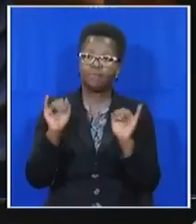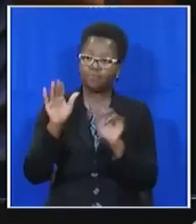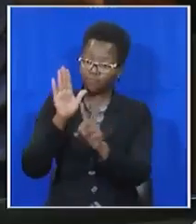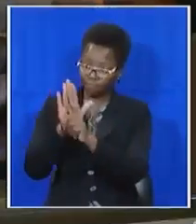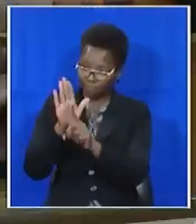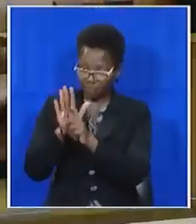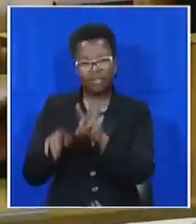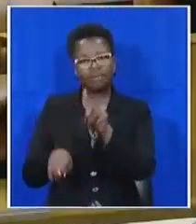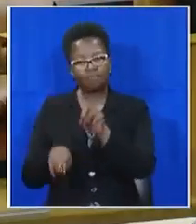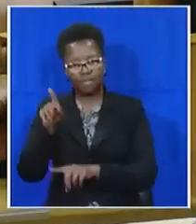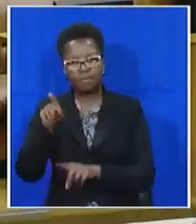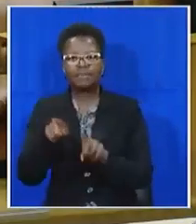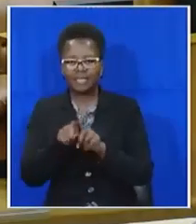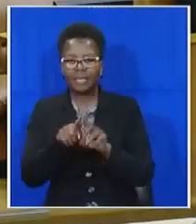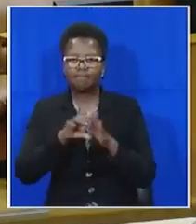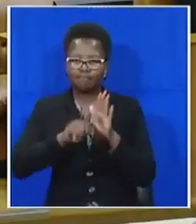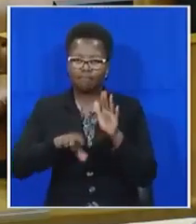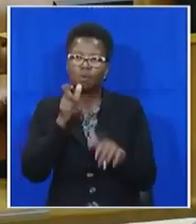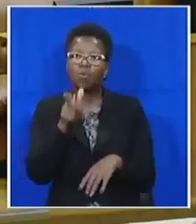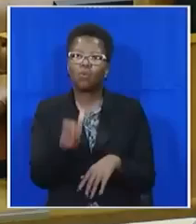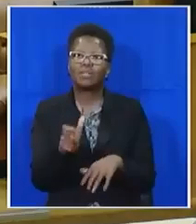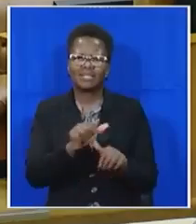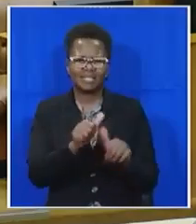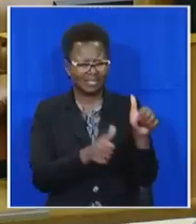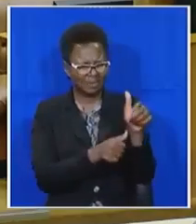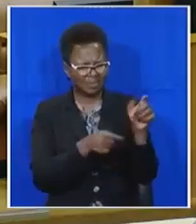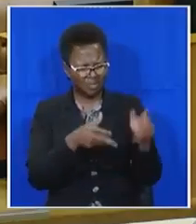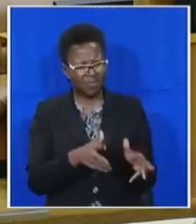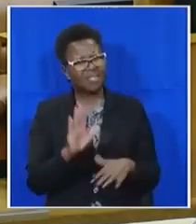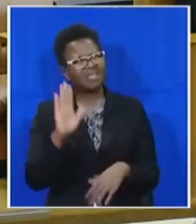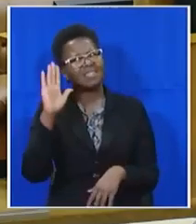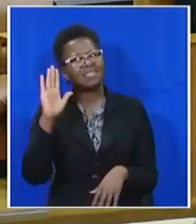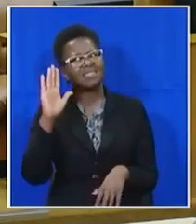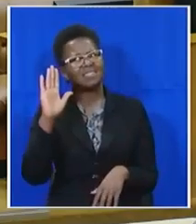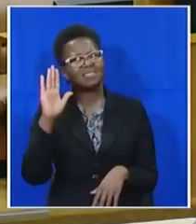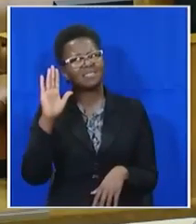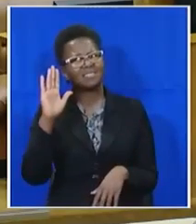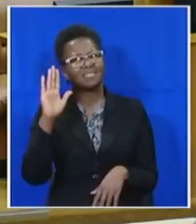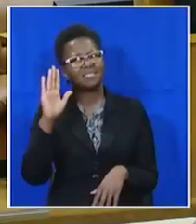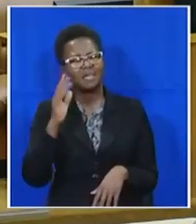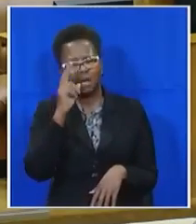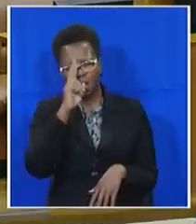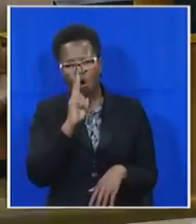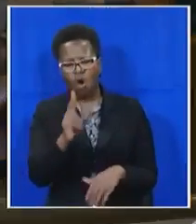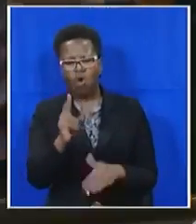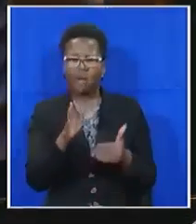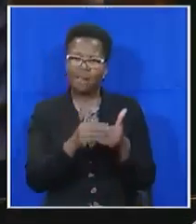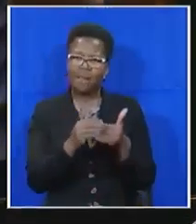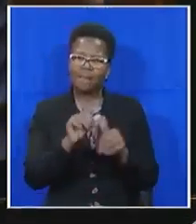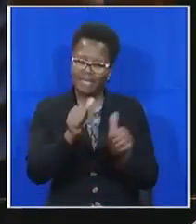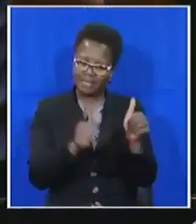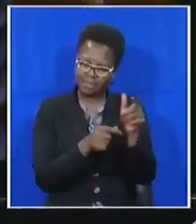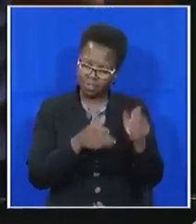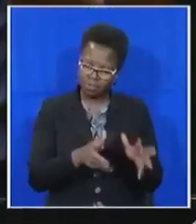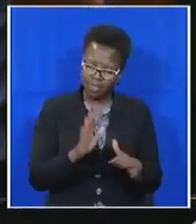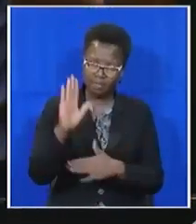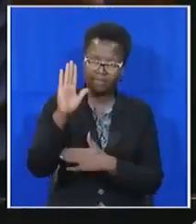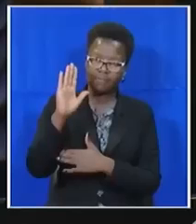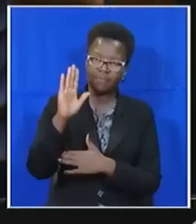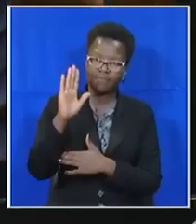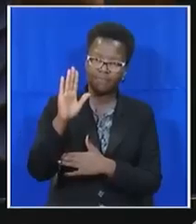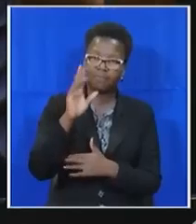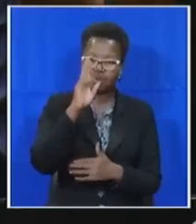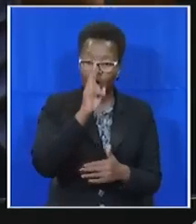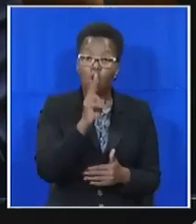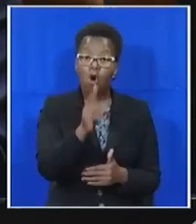must withdraw that, Honorable Member. Honorable Deputy Speaker, Honorable members, I have Honorable Deputy Speaker, Honorable Member,